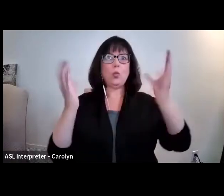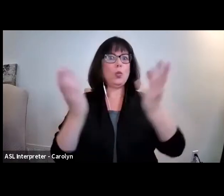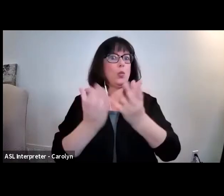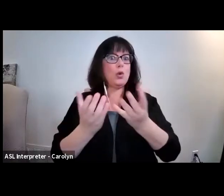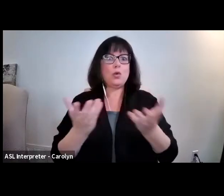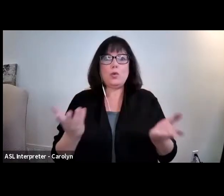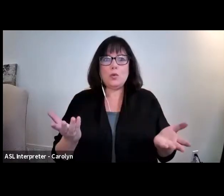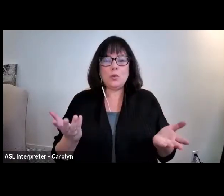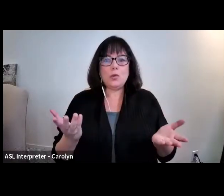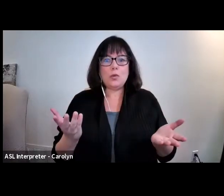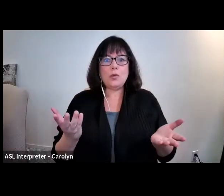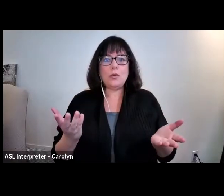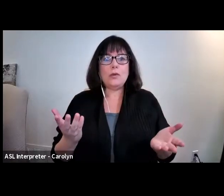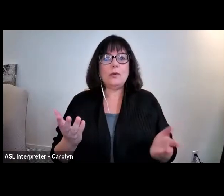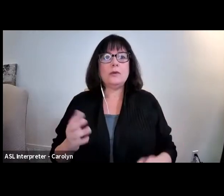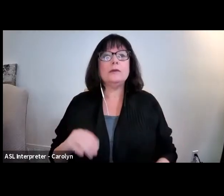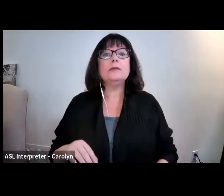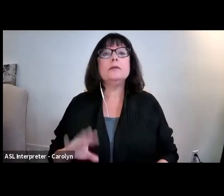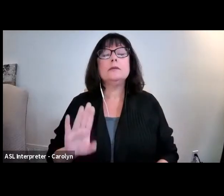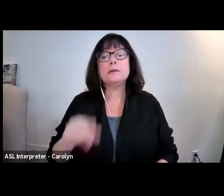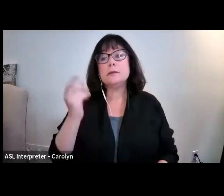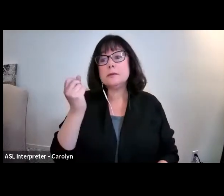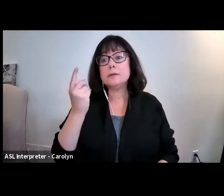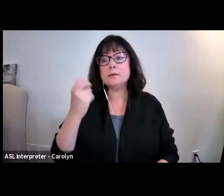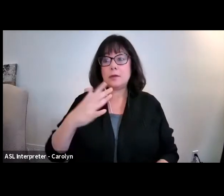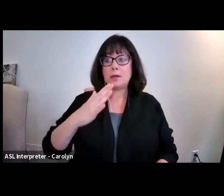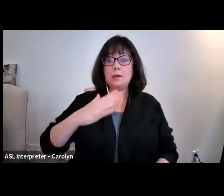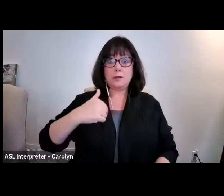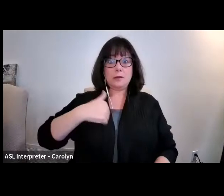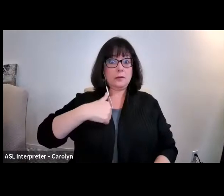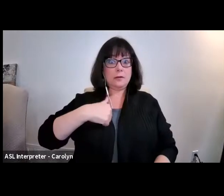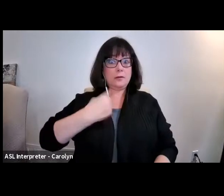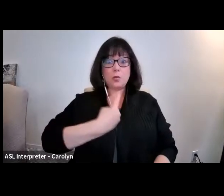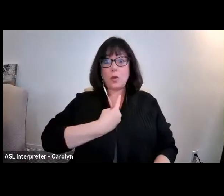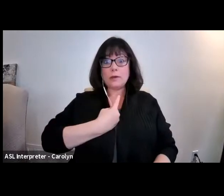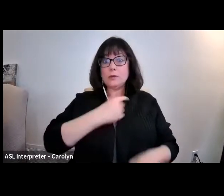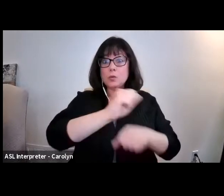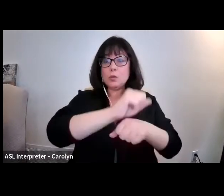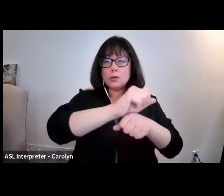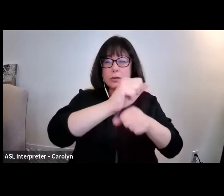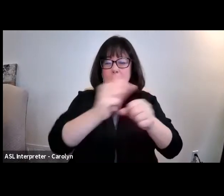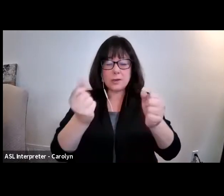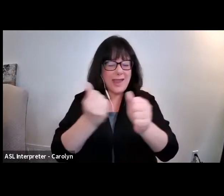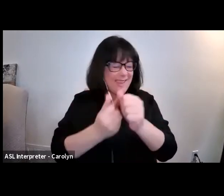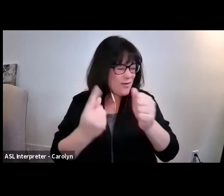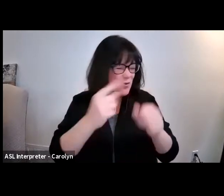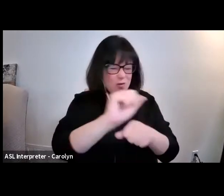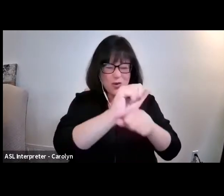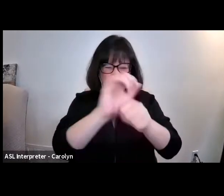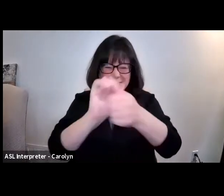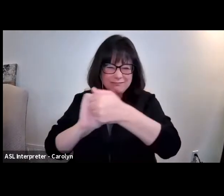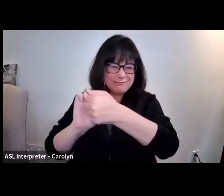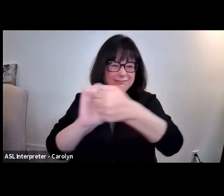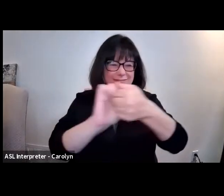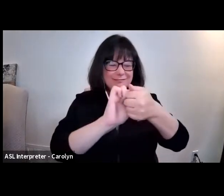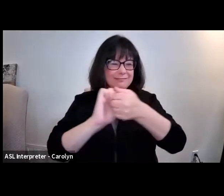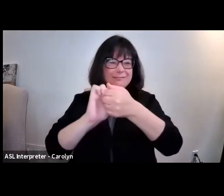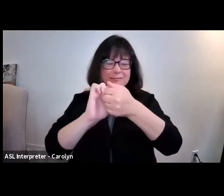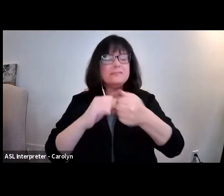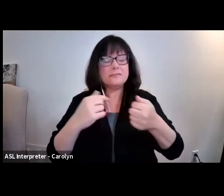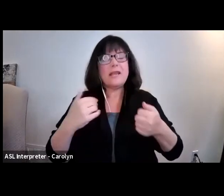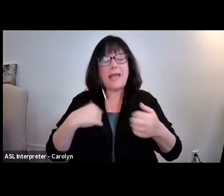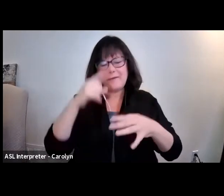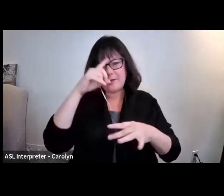of all of our combined effort, York still is managing to advance strategic priorities and